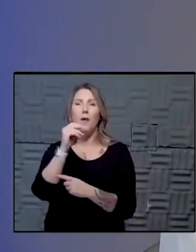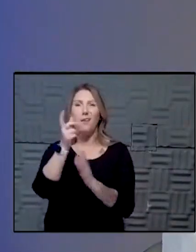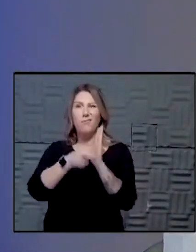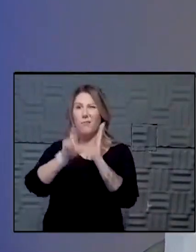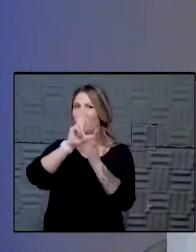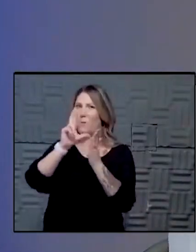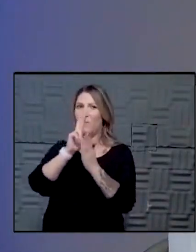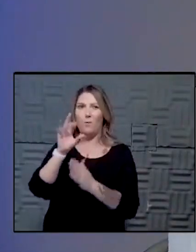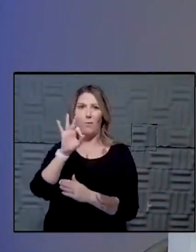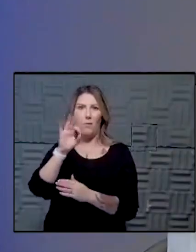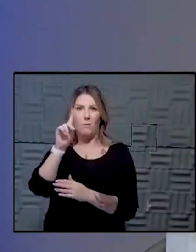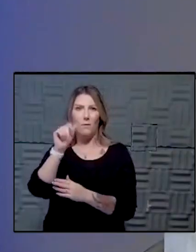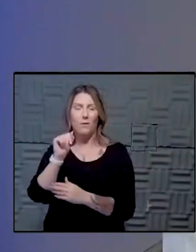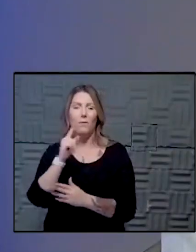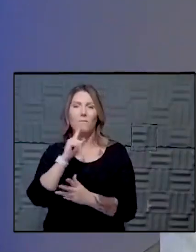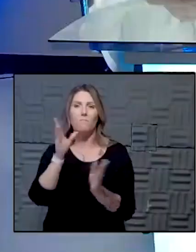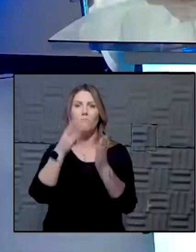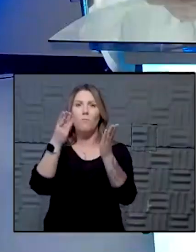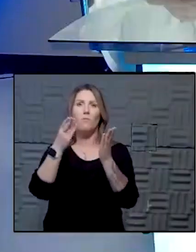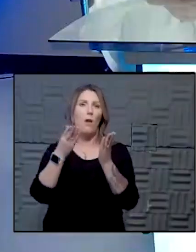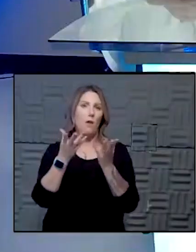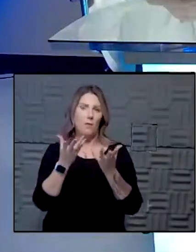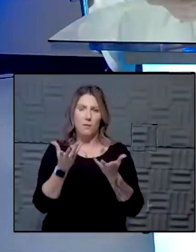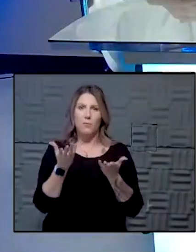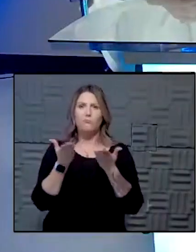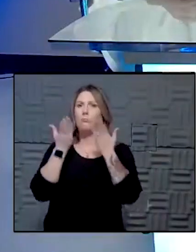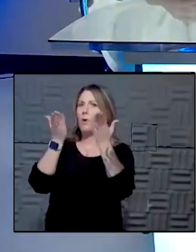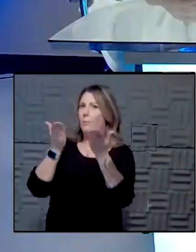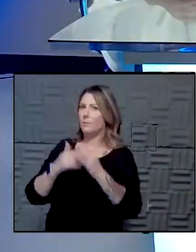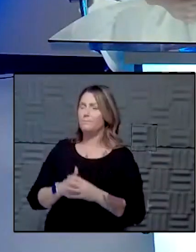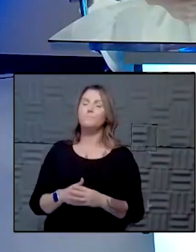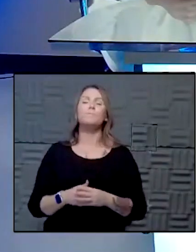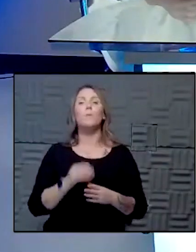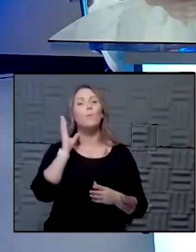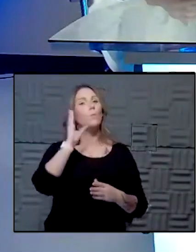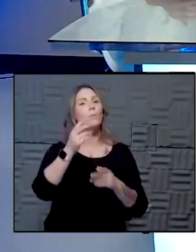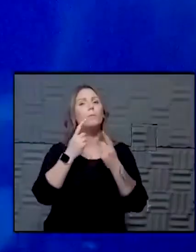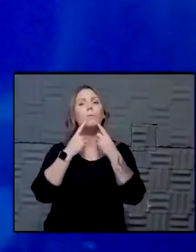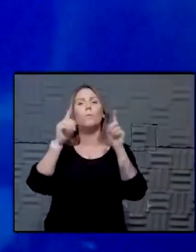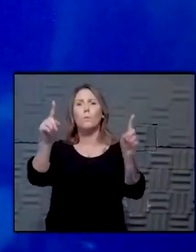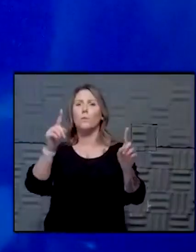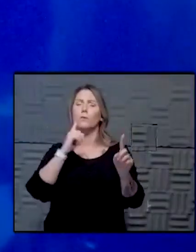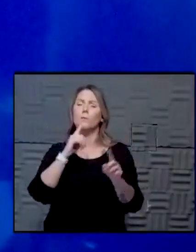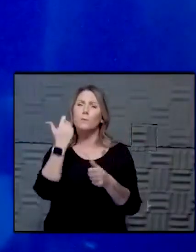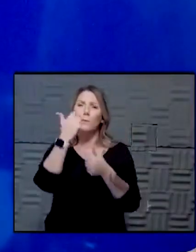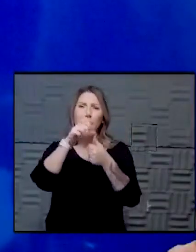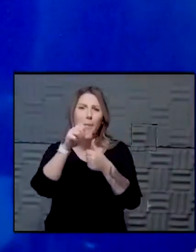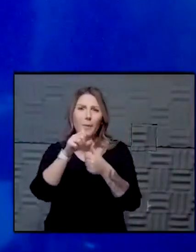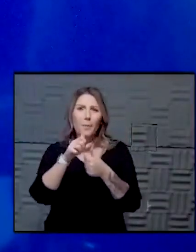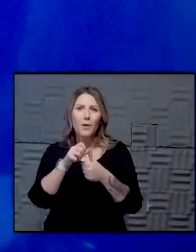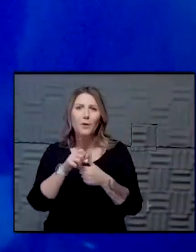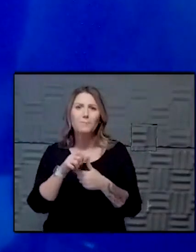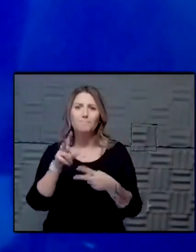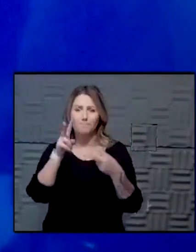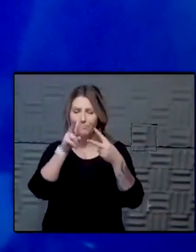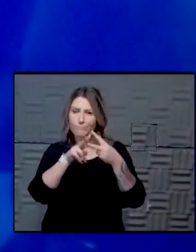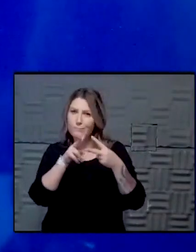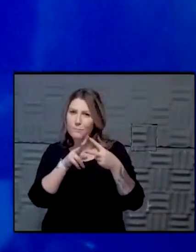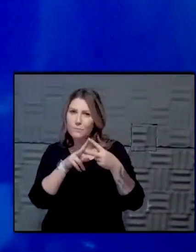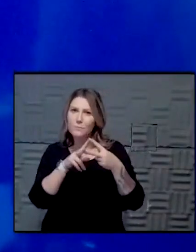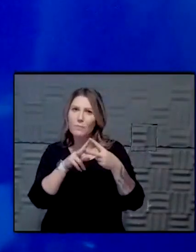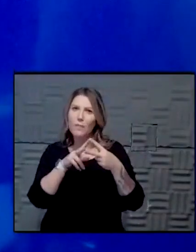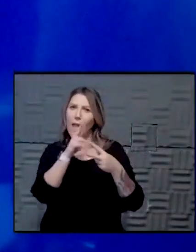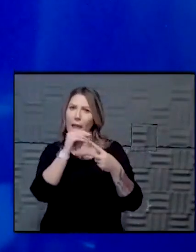data and provide recommendations. Yeah, it's going to work, guys. Again, remember, Pfizer, Moderna,